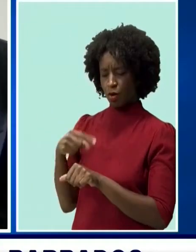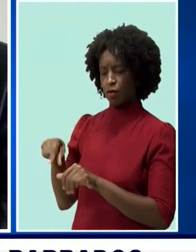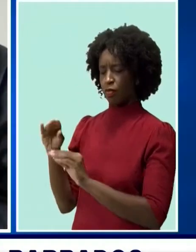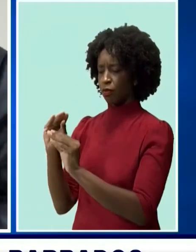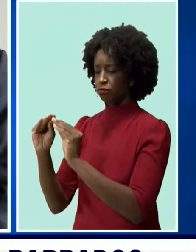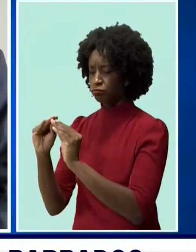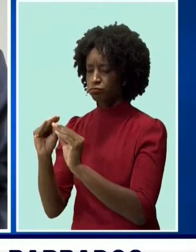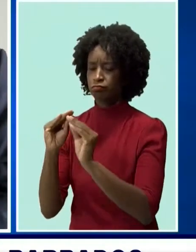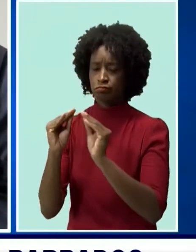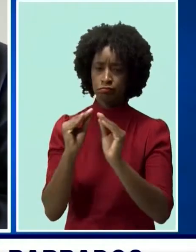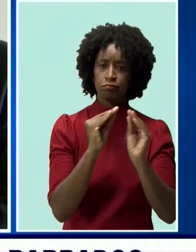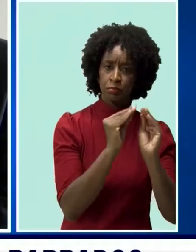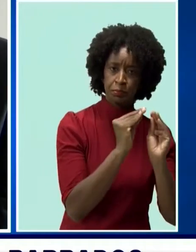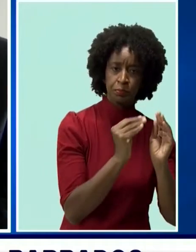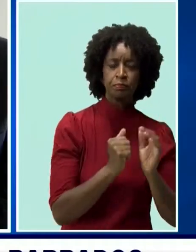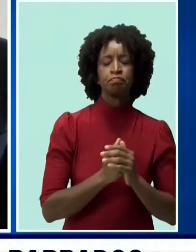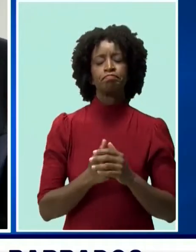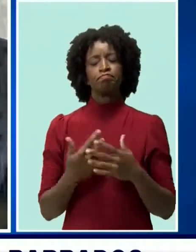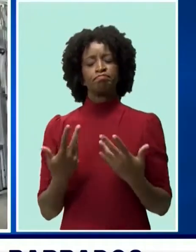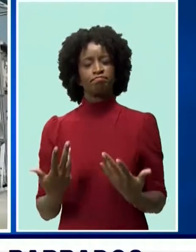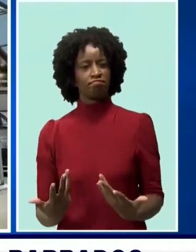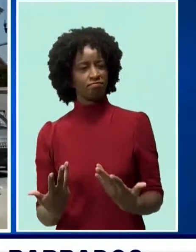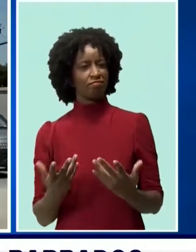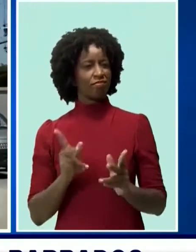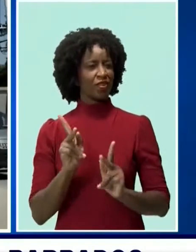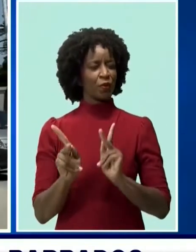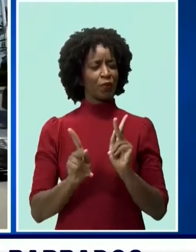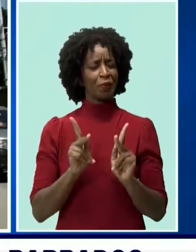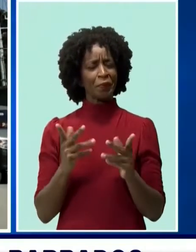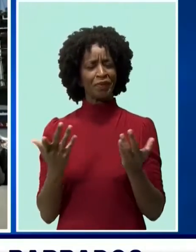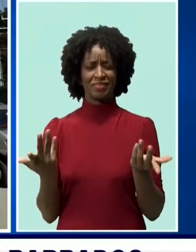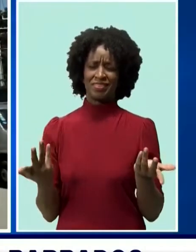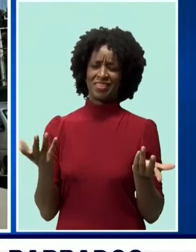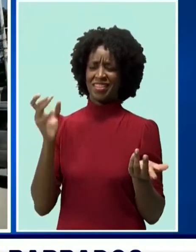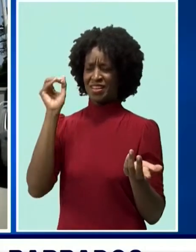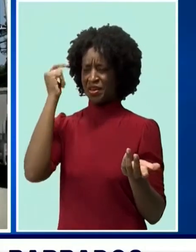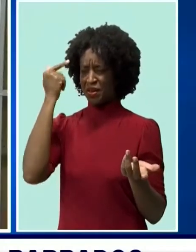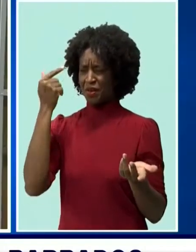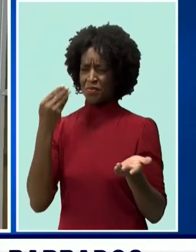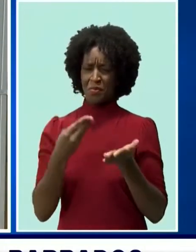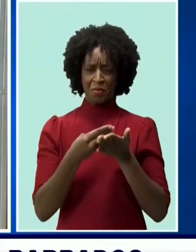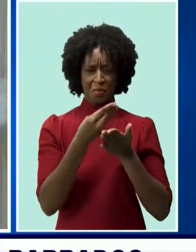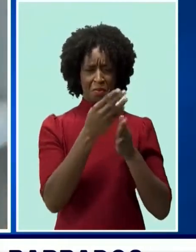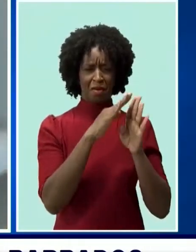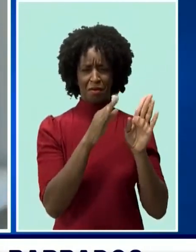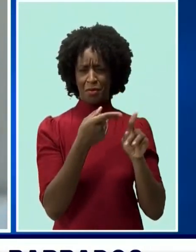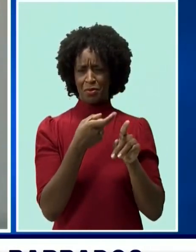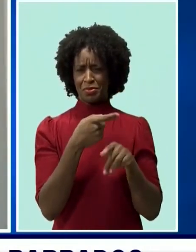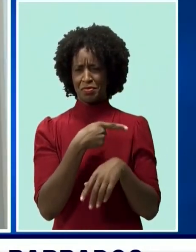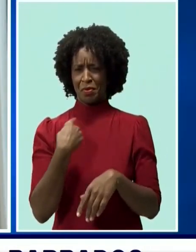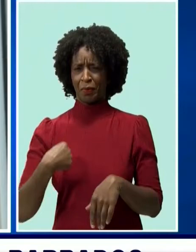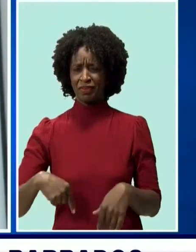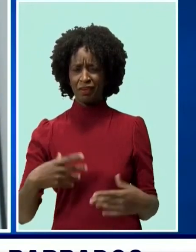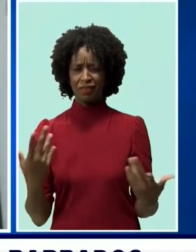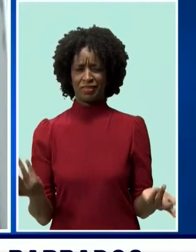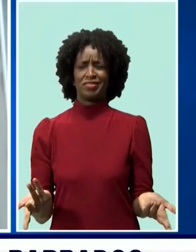repairs. But there's been public criticism about the decision to purchase the prefabricated houses made of light gauge steel. The